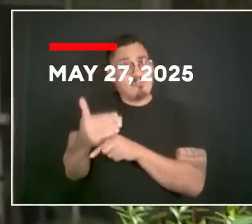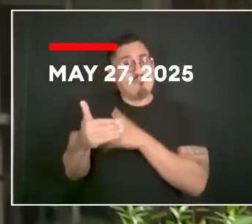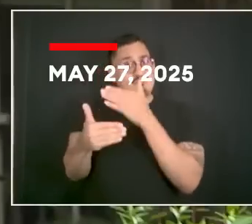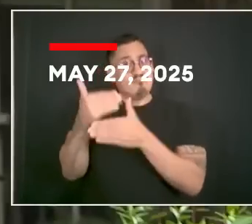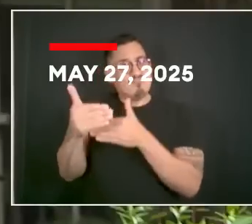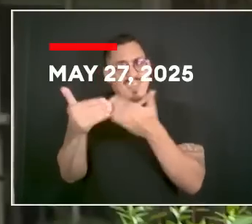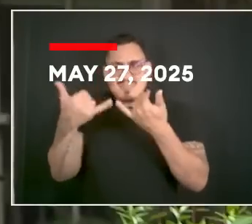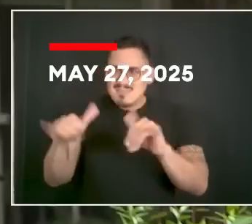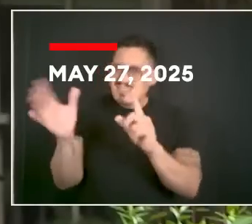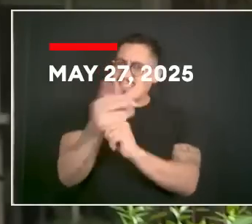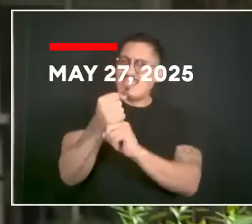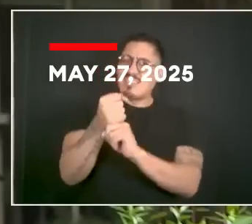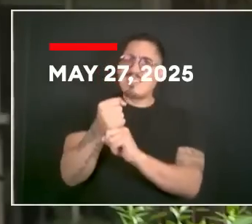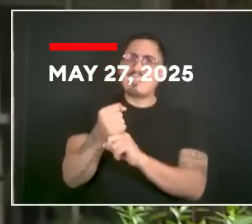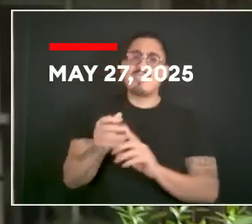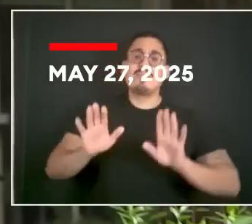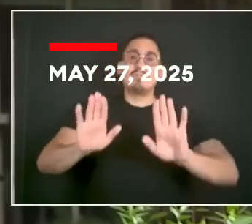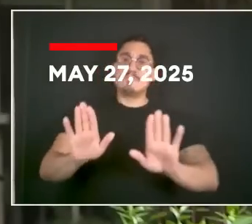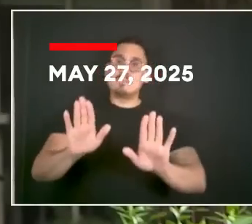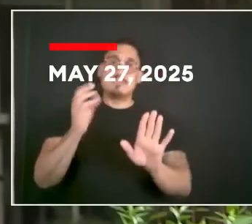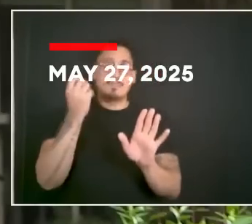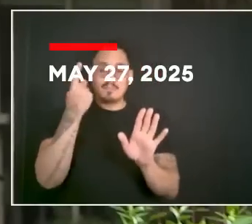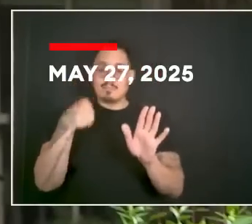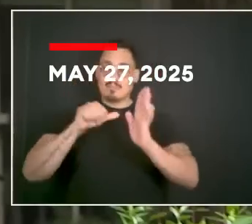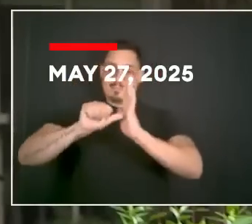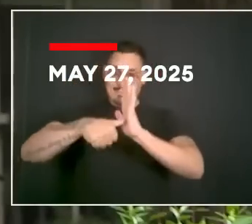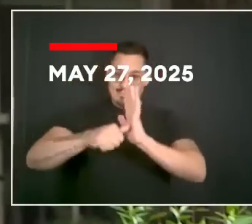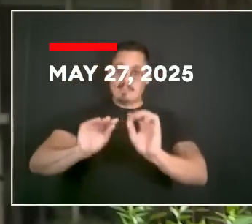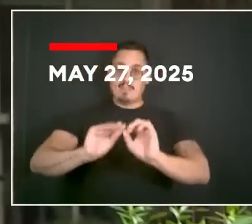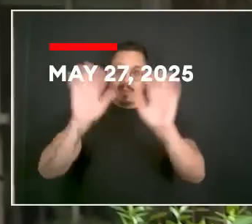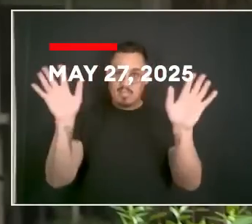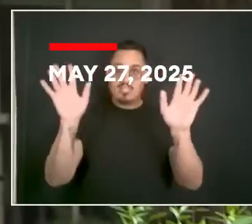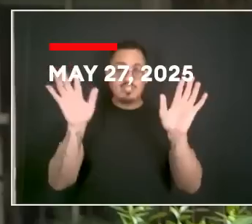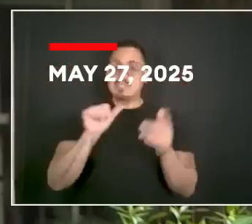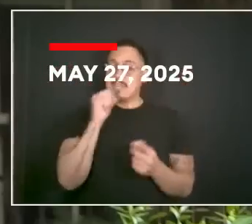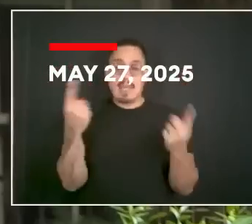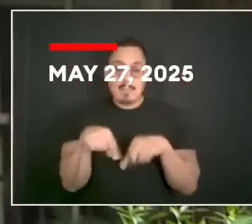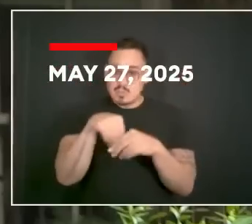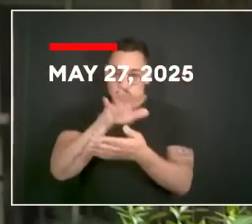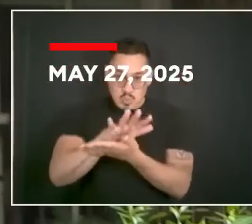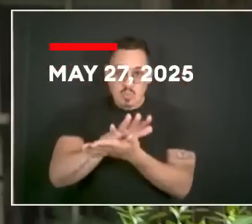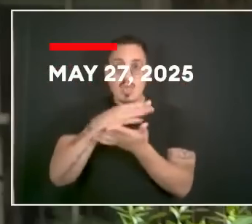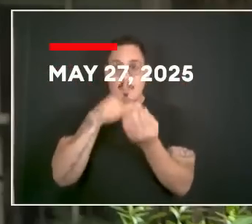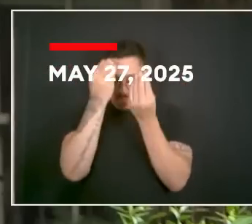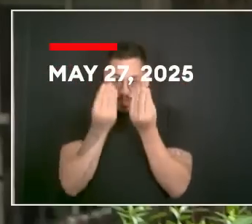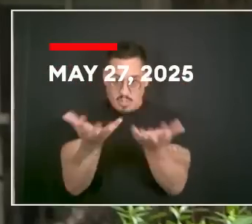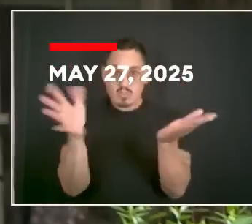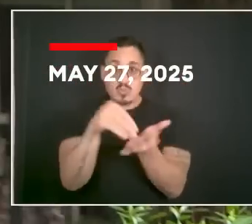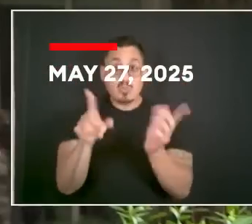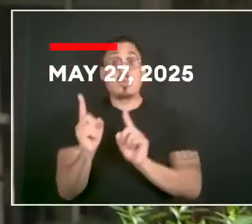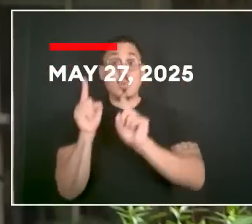any clearer? It didn't happen in school. I'm telling children to go to school. Be in school. We have not had ICE raids